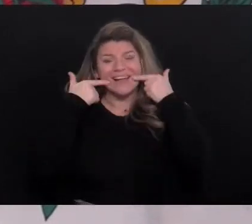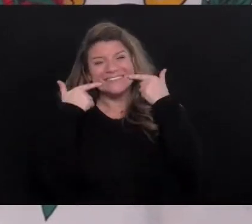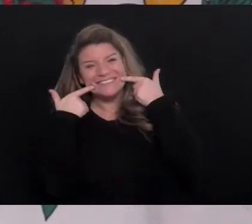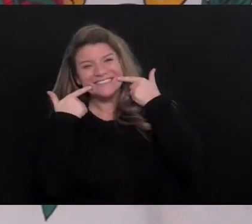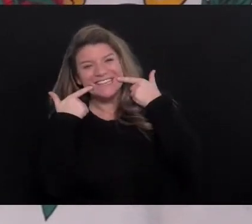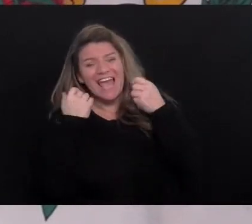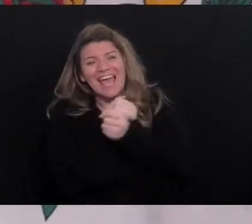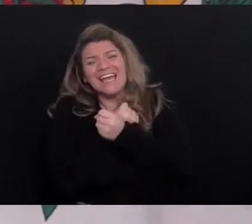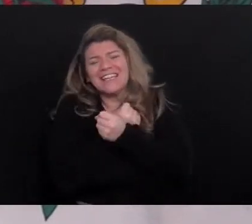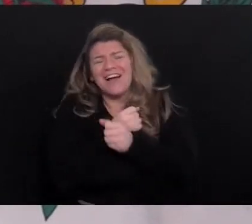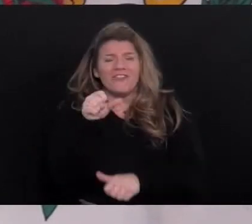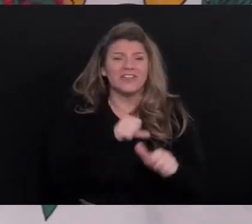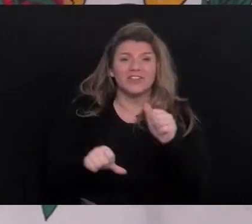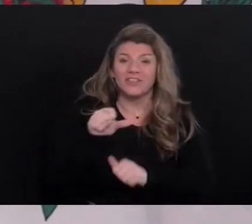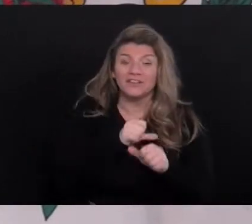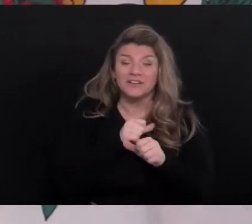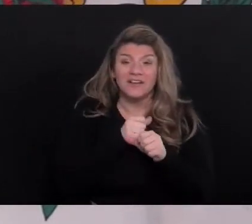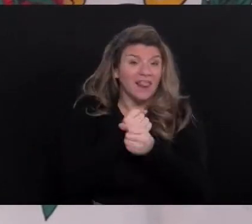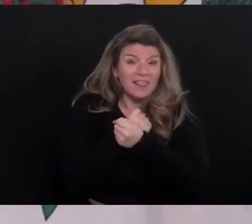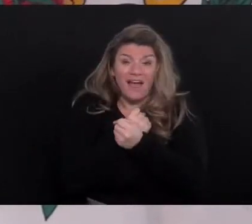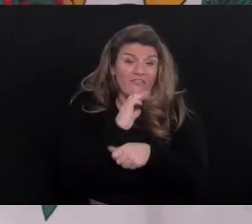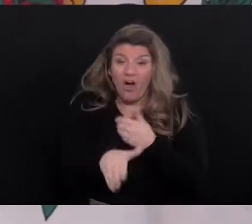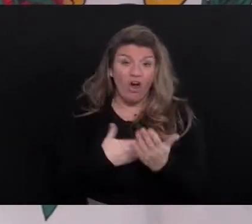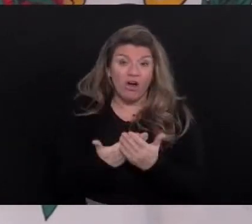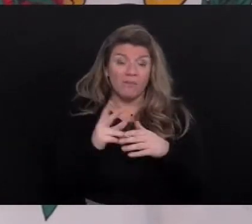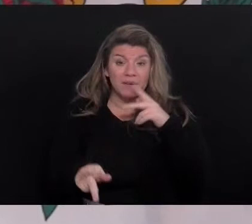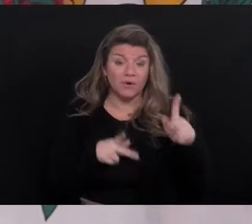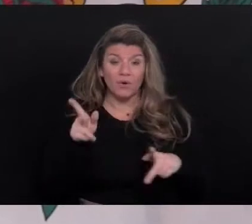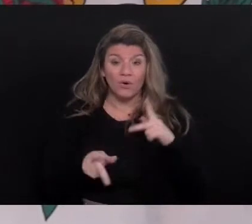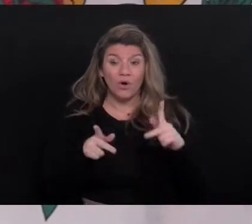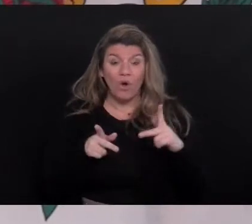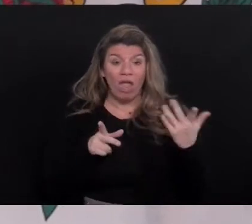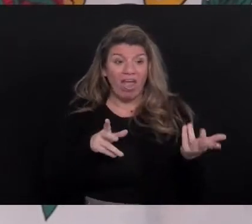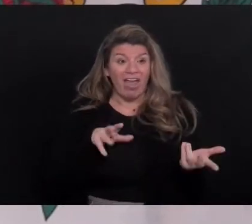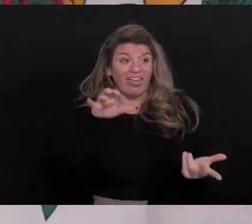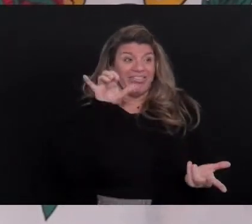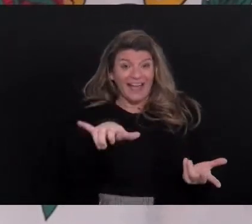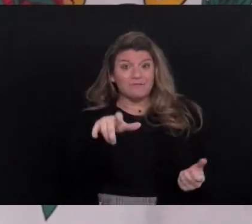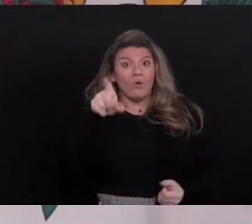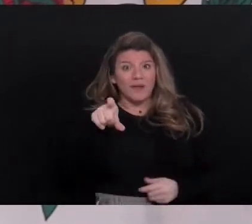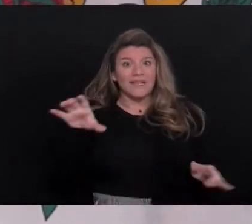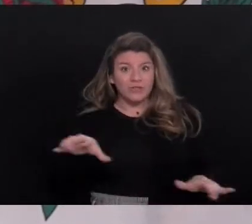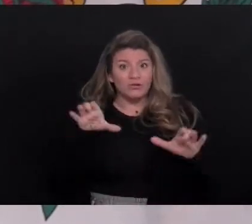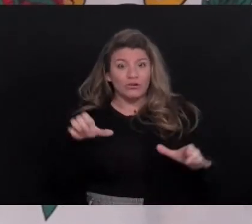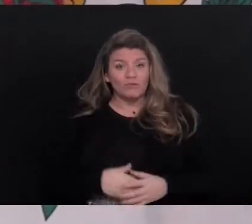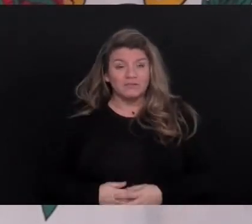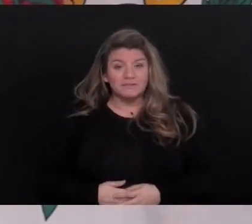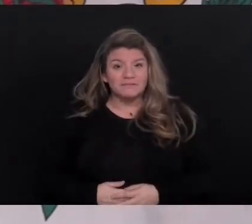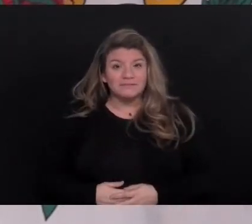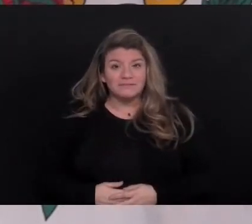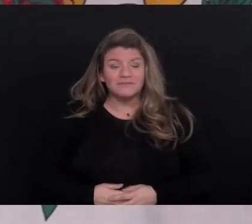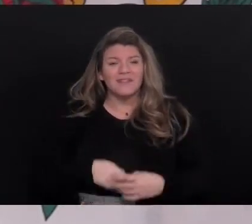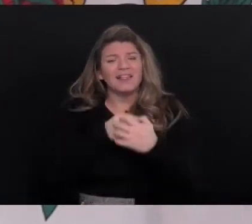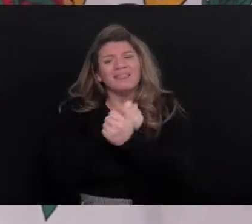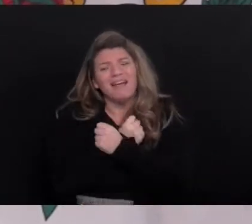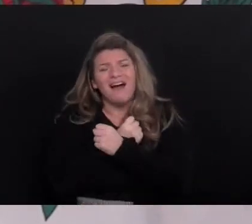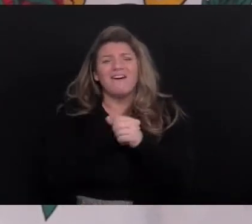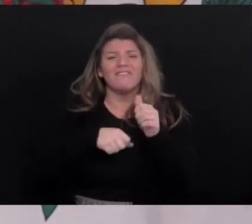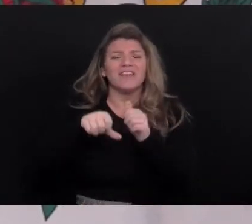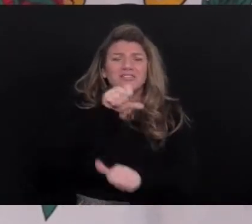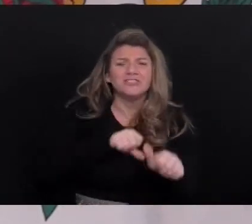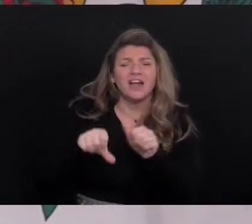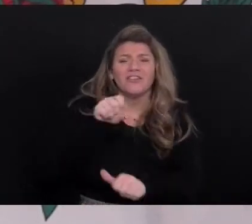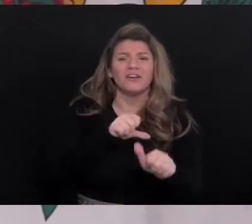one of us. Love us all. Absolutely, that's what we should do. We should love one another, and we